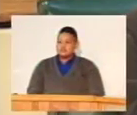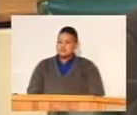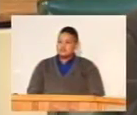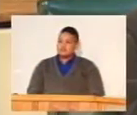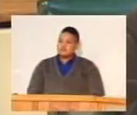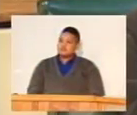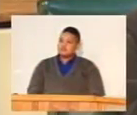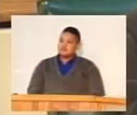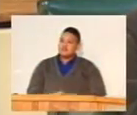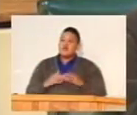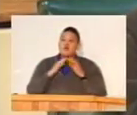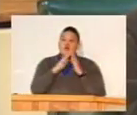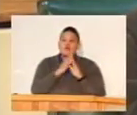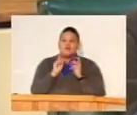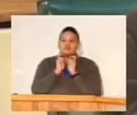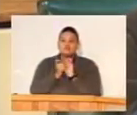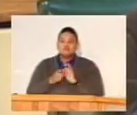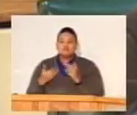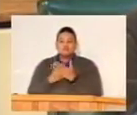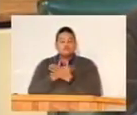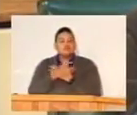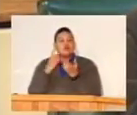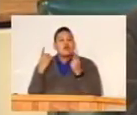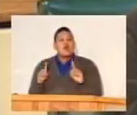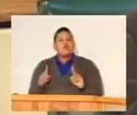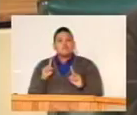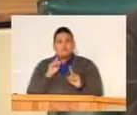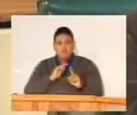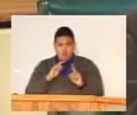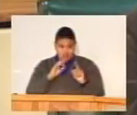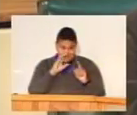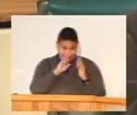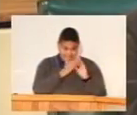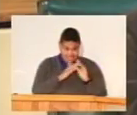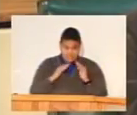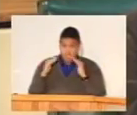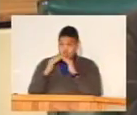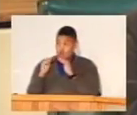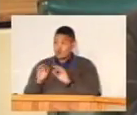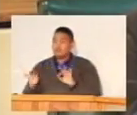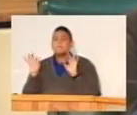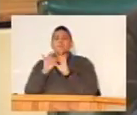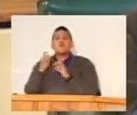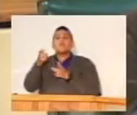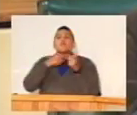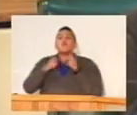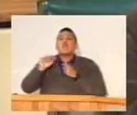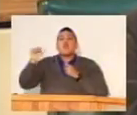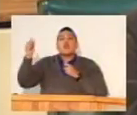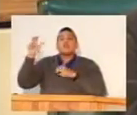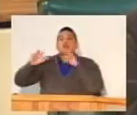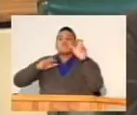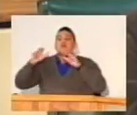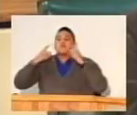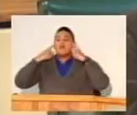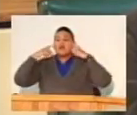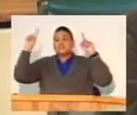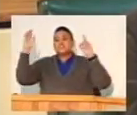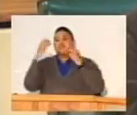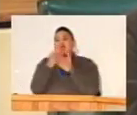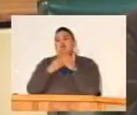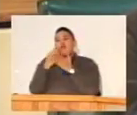Urban regeneration of our capitals and towns is paramount to attracting other investments and achieving economic